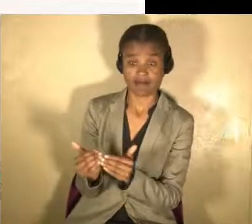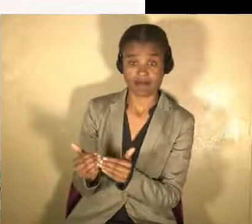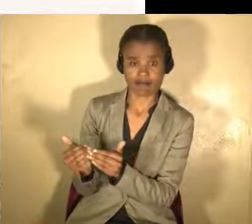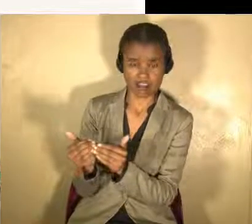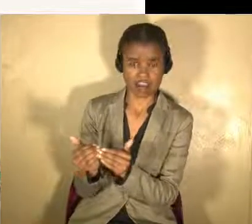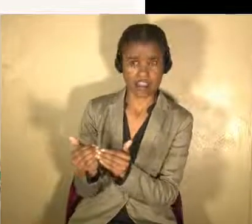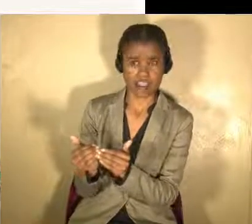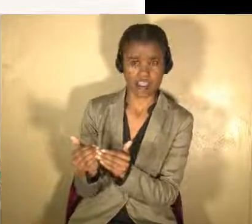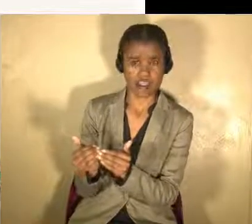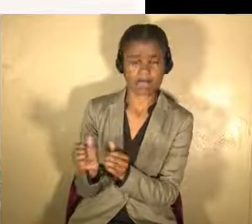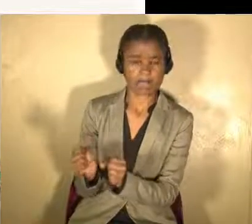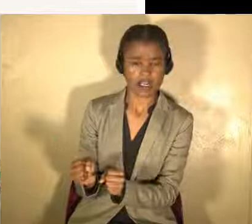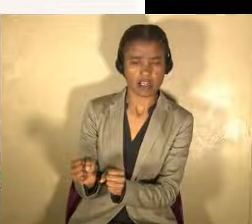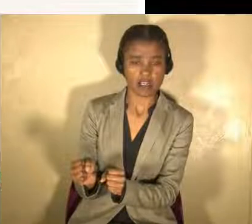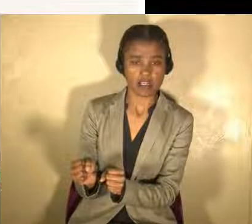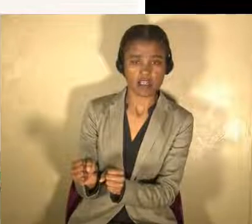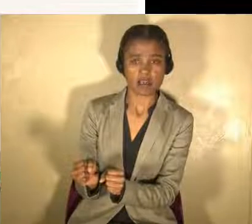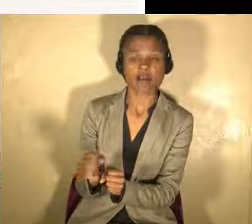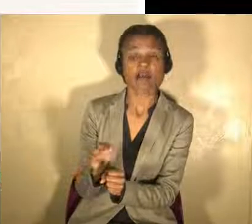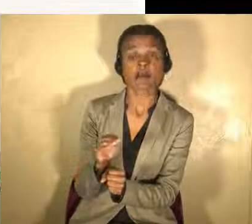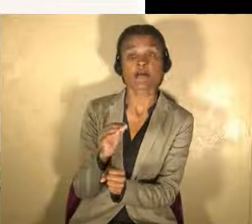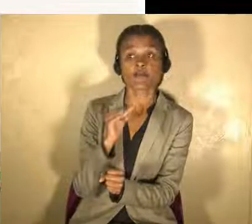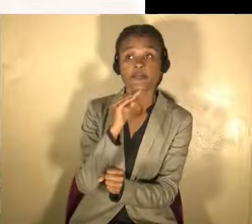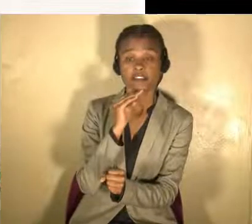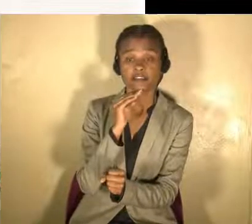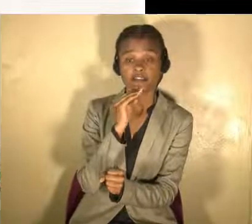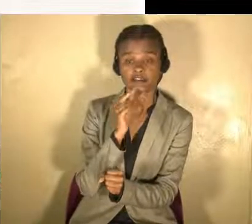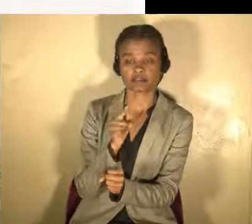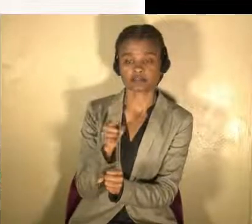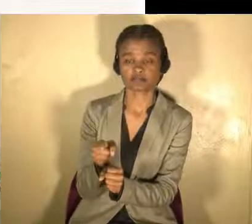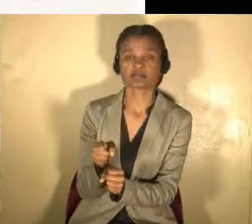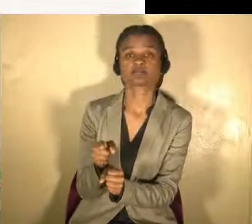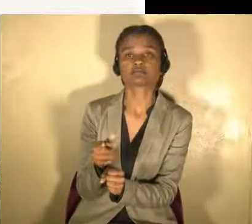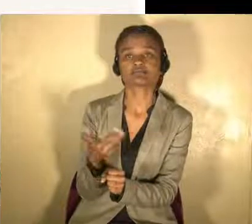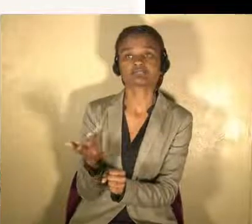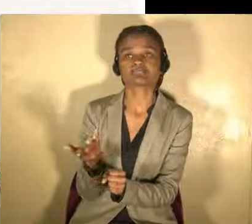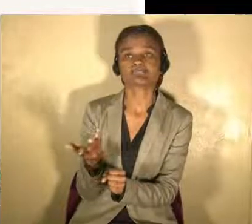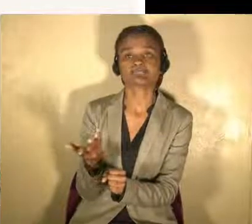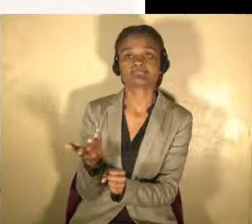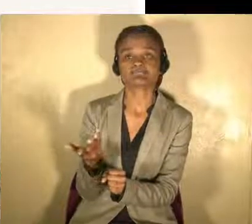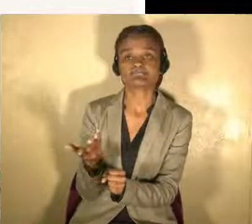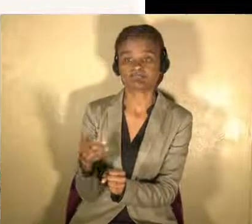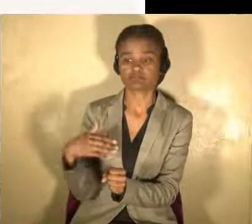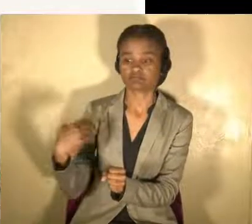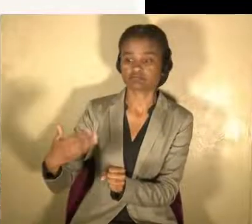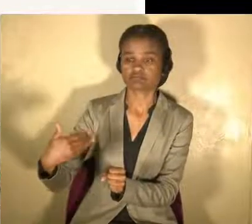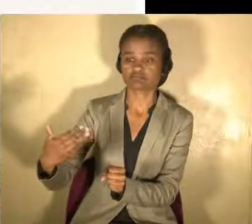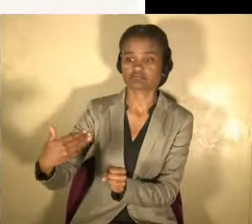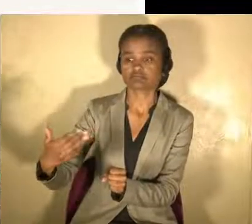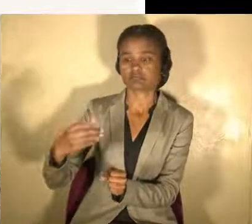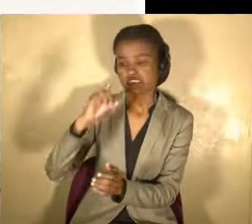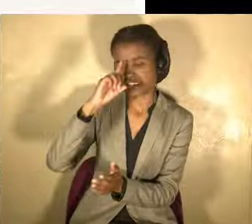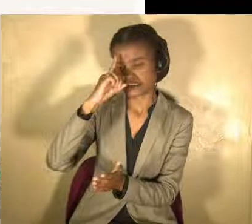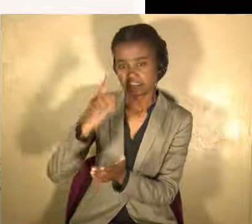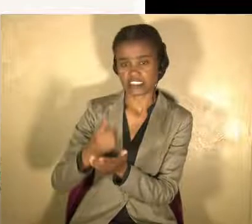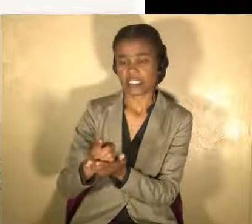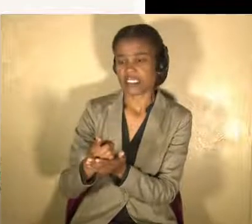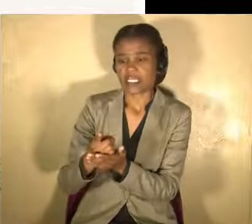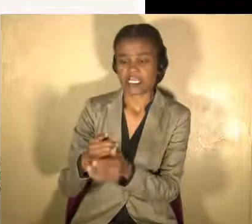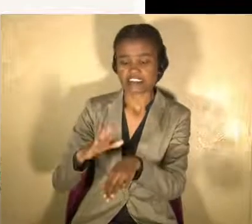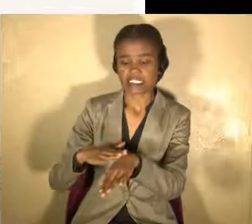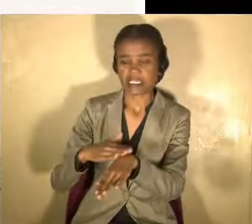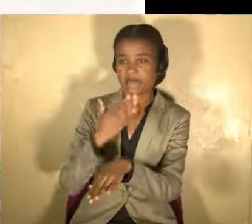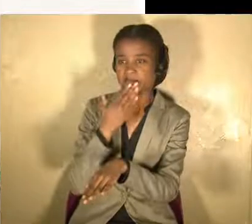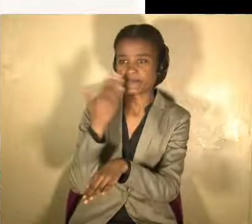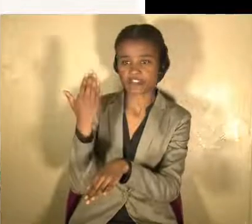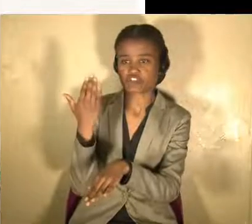must not be discharged, or their placements must not be terminated based on the amendment